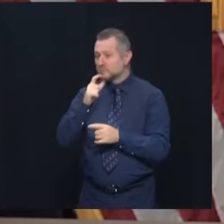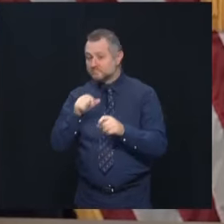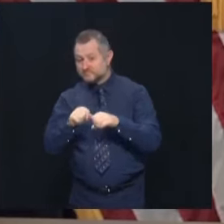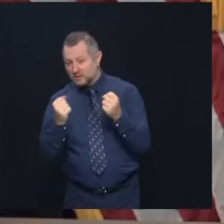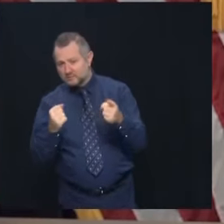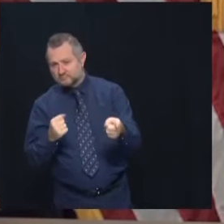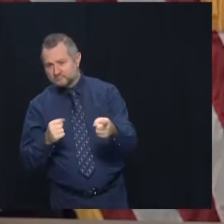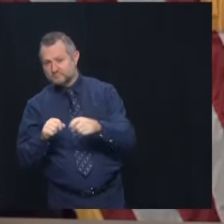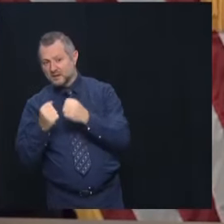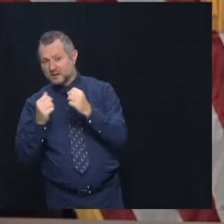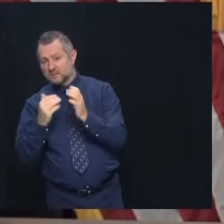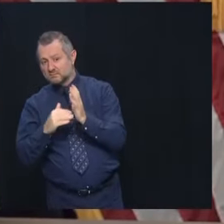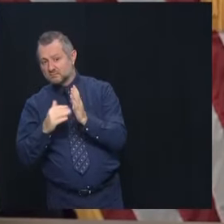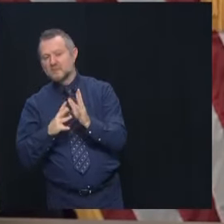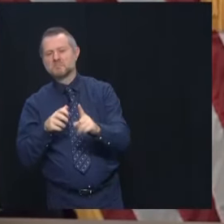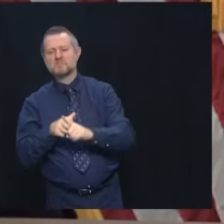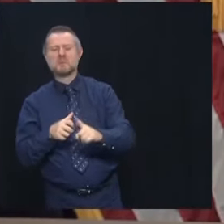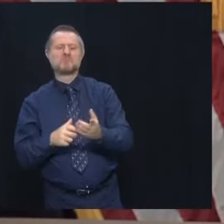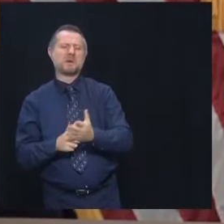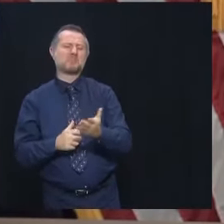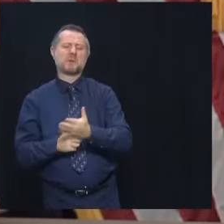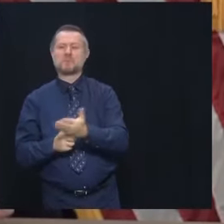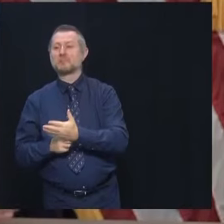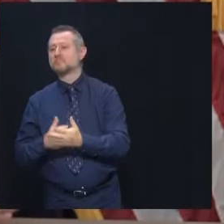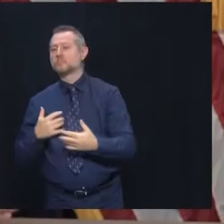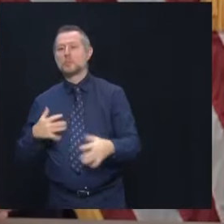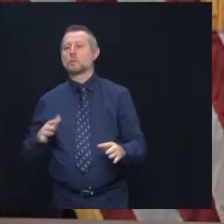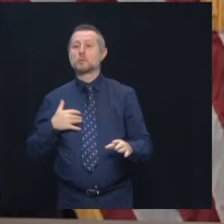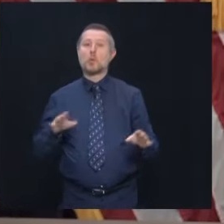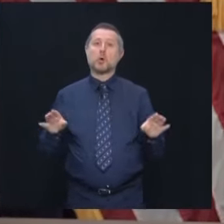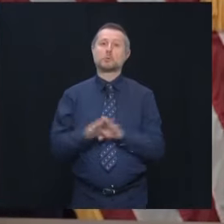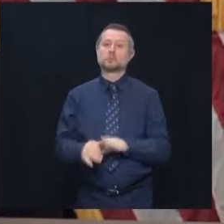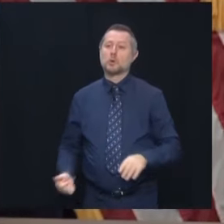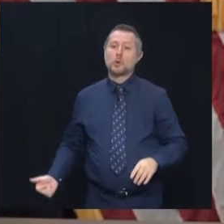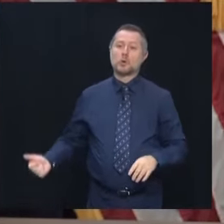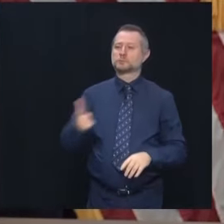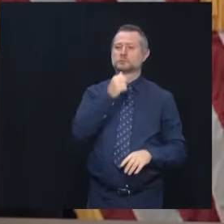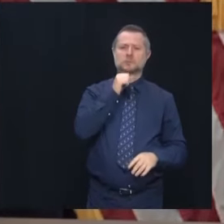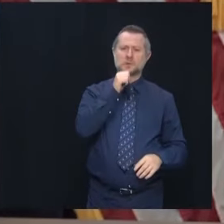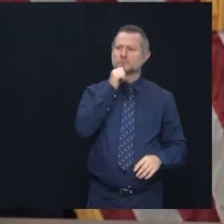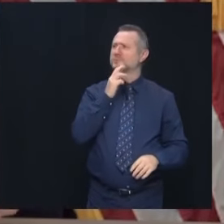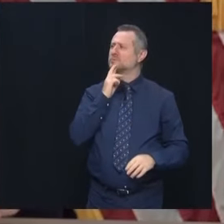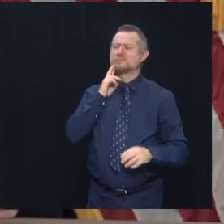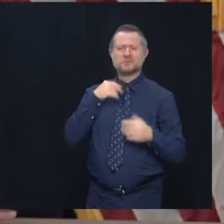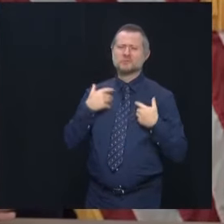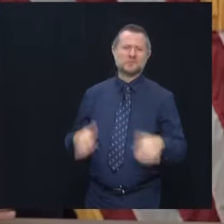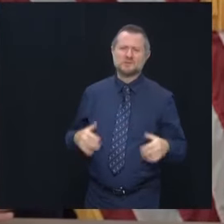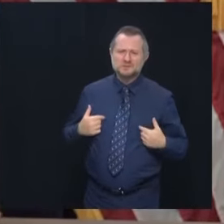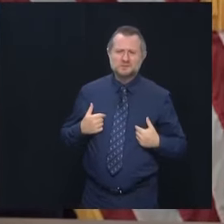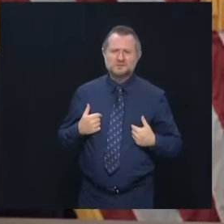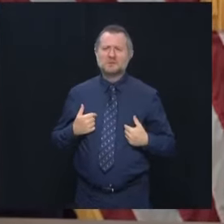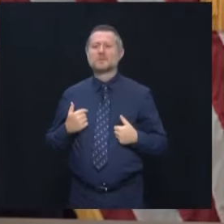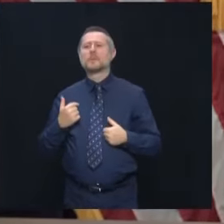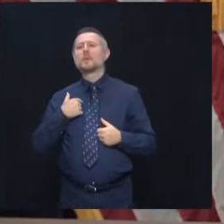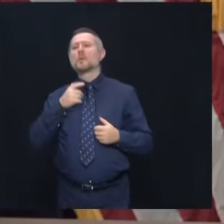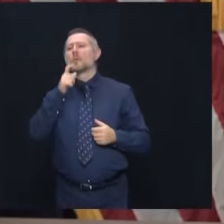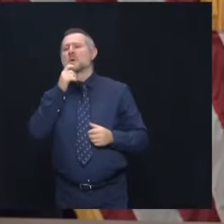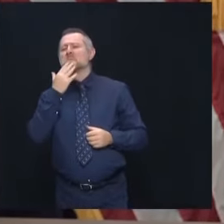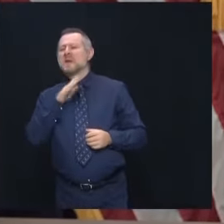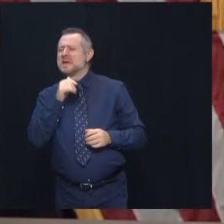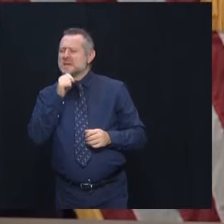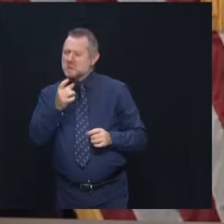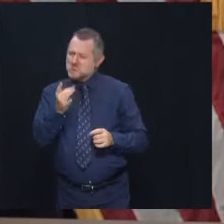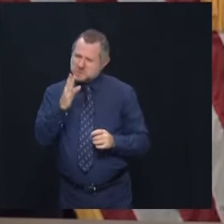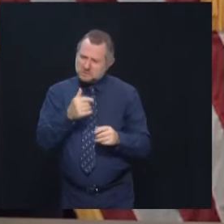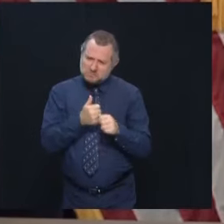to blanket punish an entire industry. So rather than in that moment in July and August say, we're closing all bars and restaurants, indoor, outdoor,